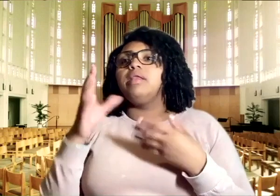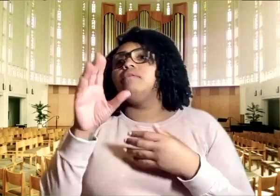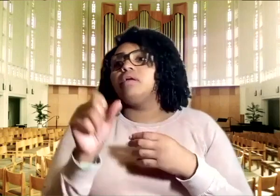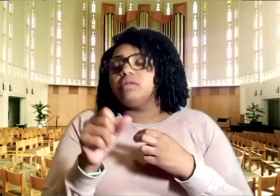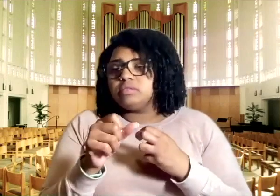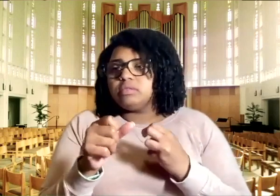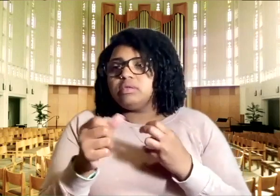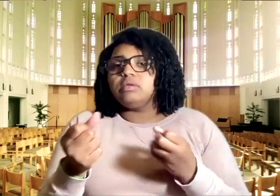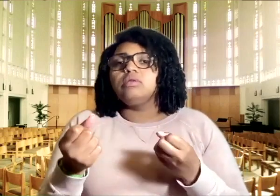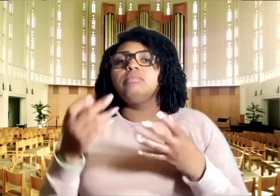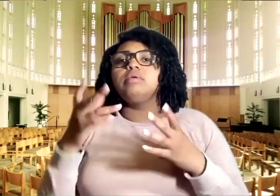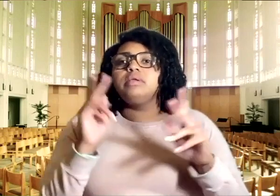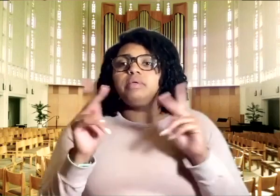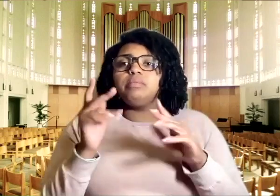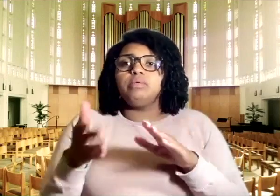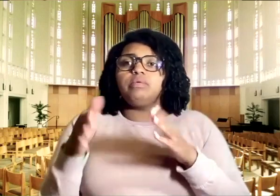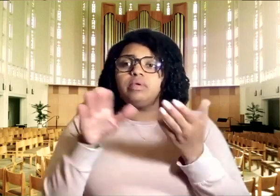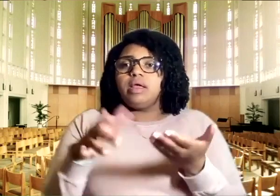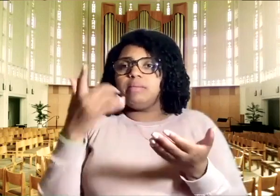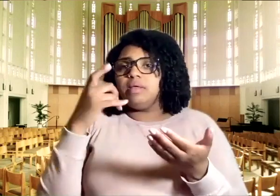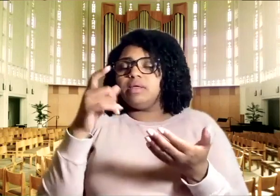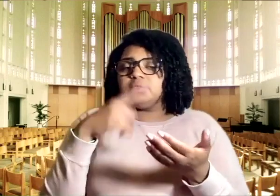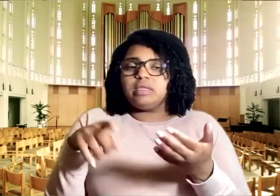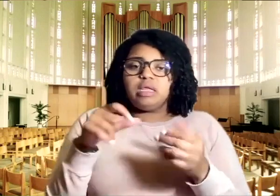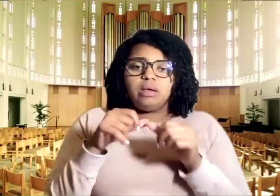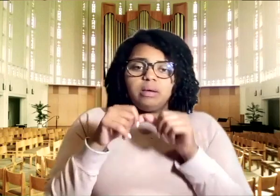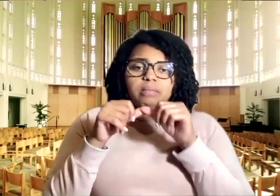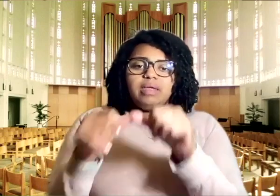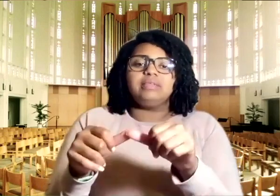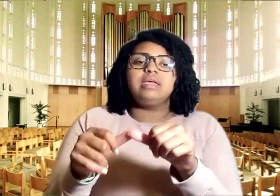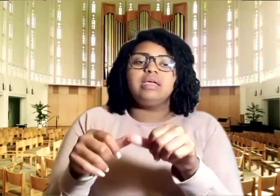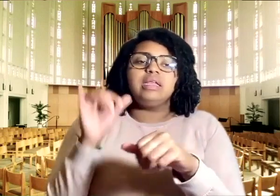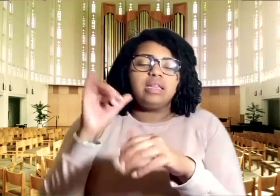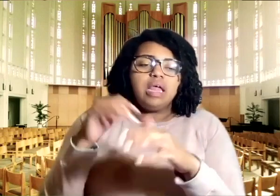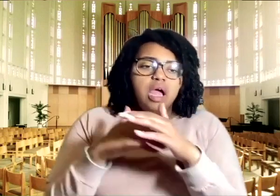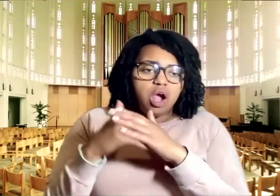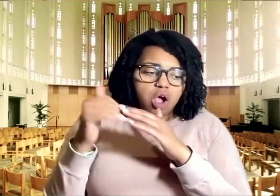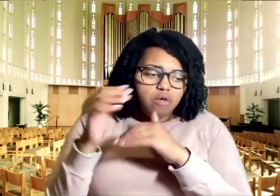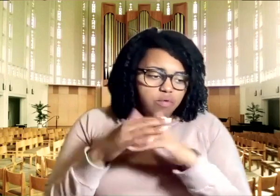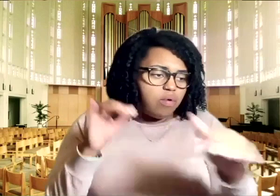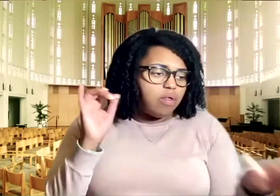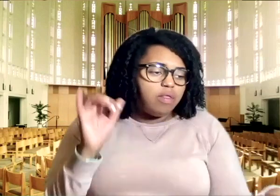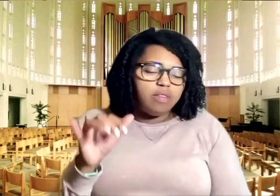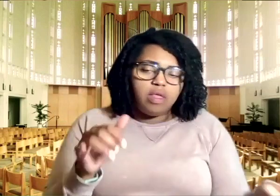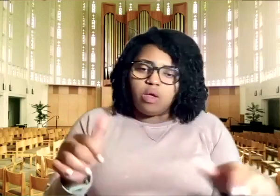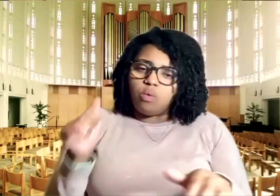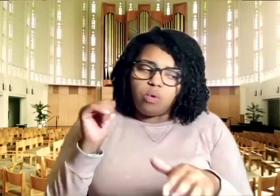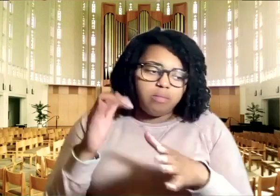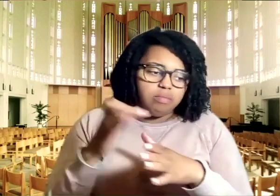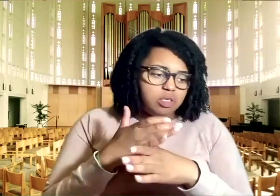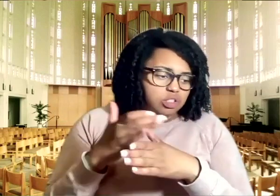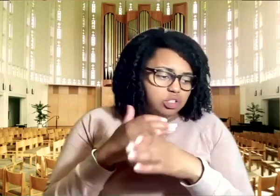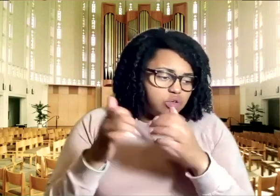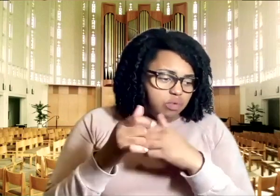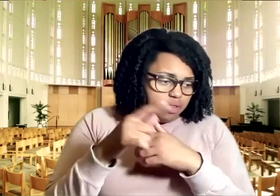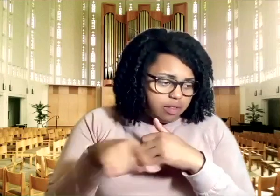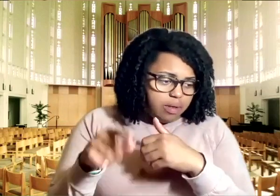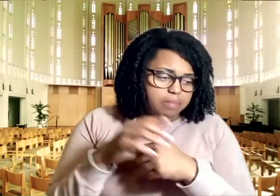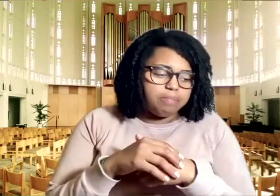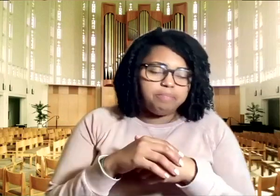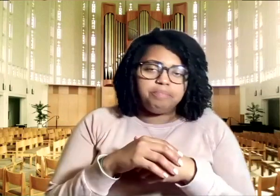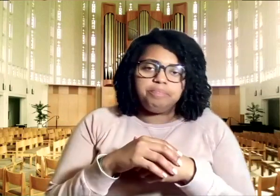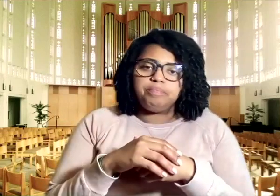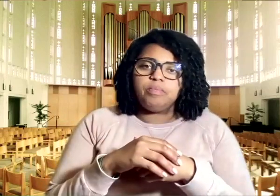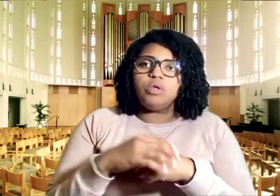too many people die because they are maintaining the comfort that will not be shared with them. We have